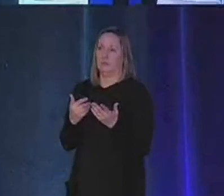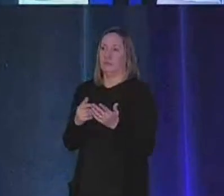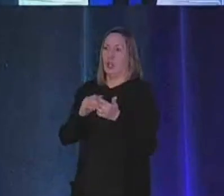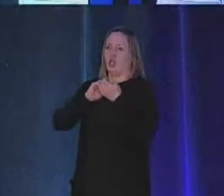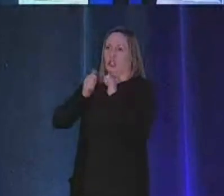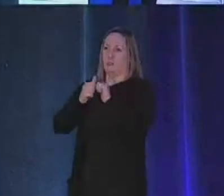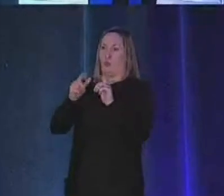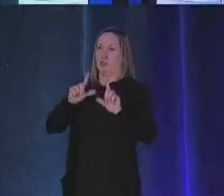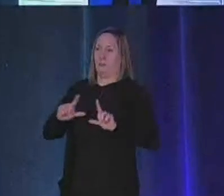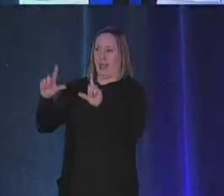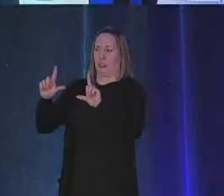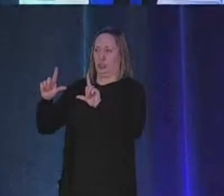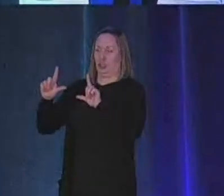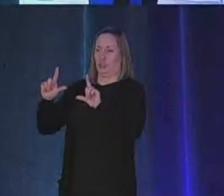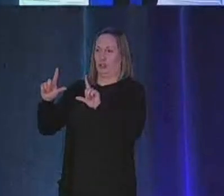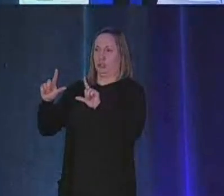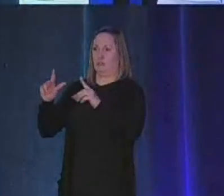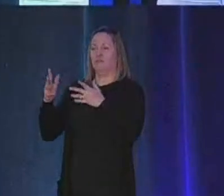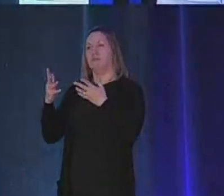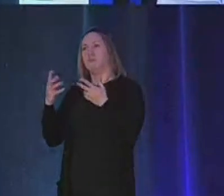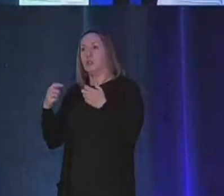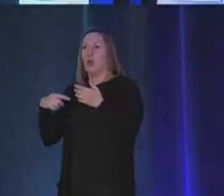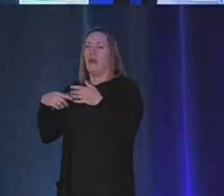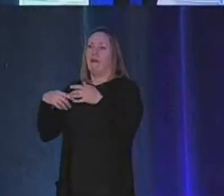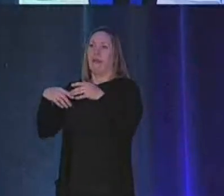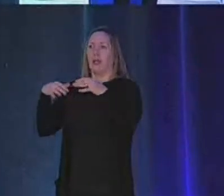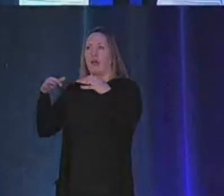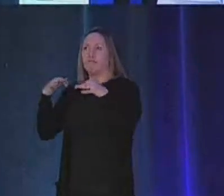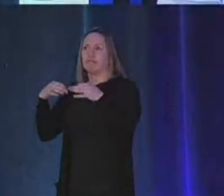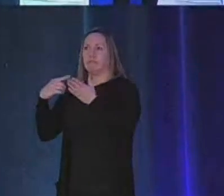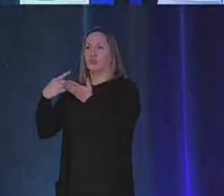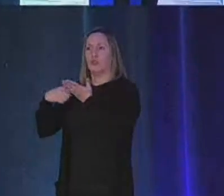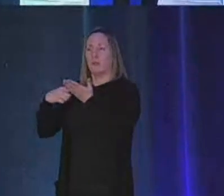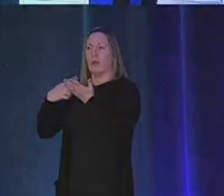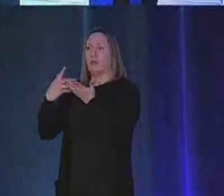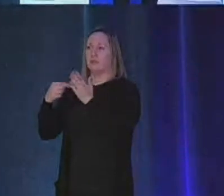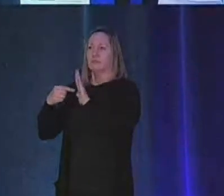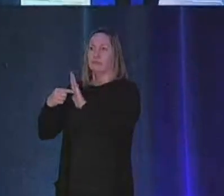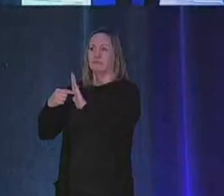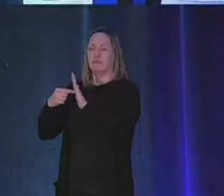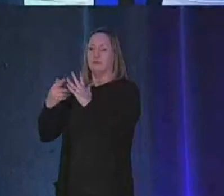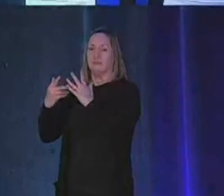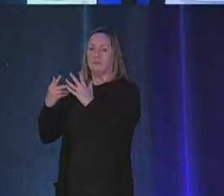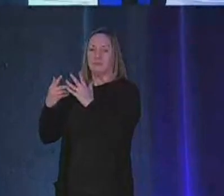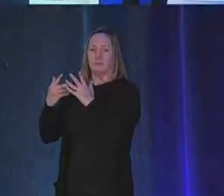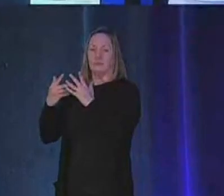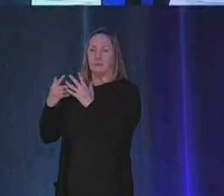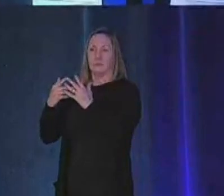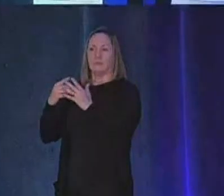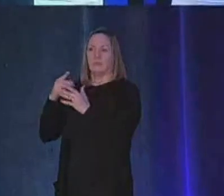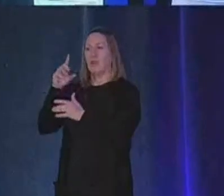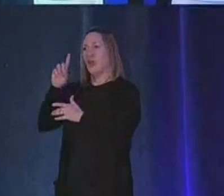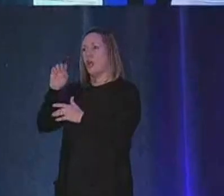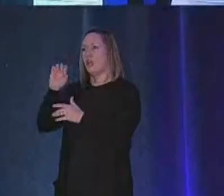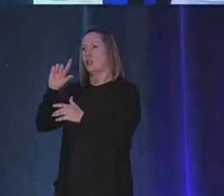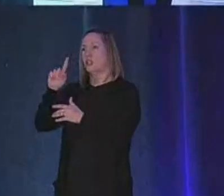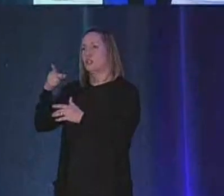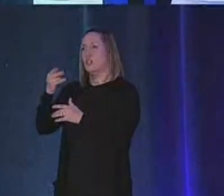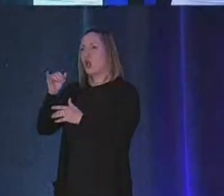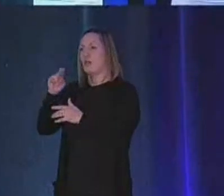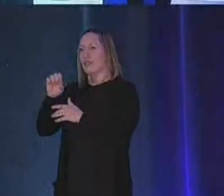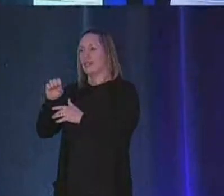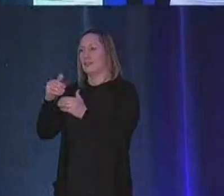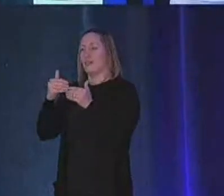sports page, and you want to talk about, you know, the Dolphins' next draft